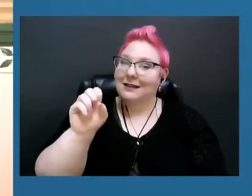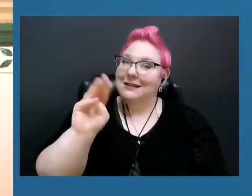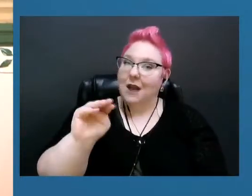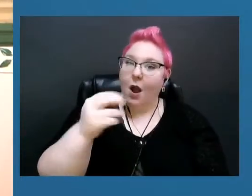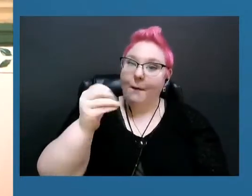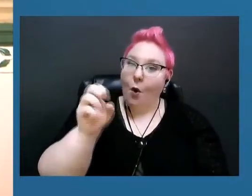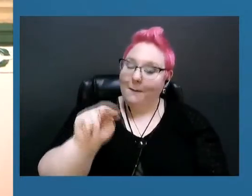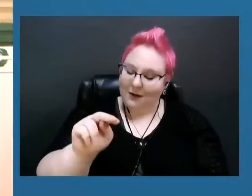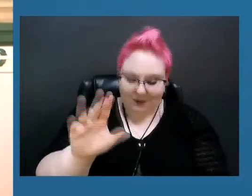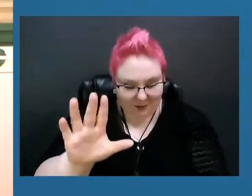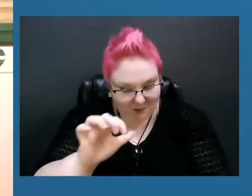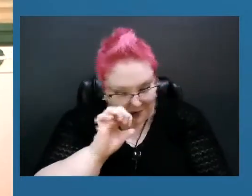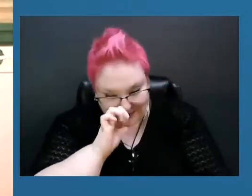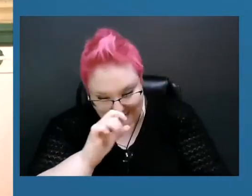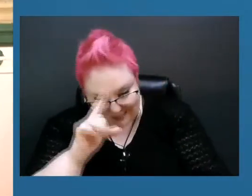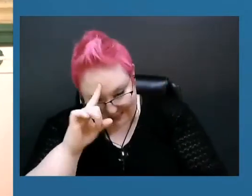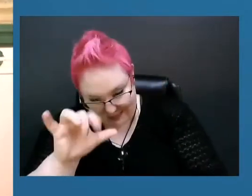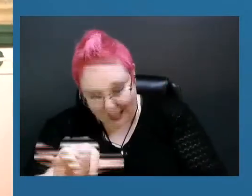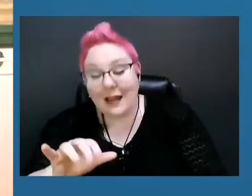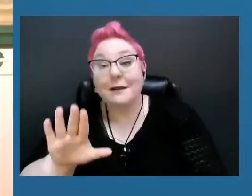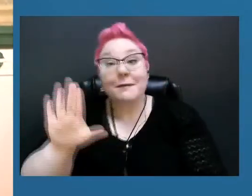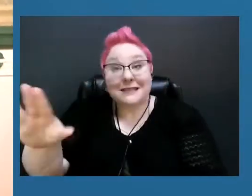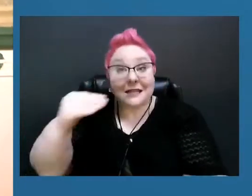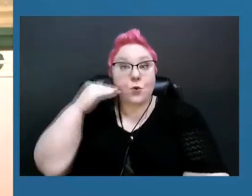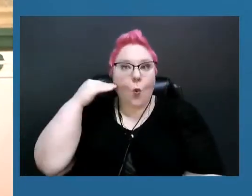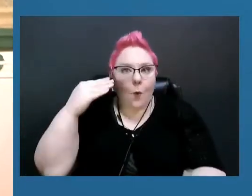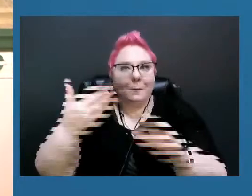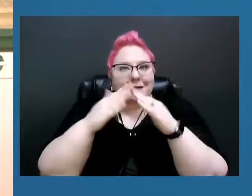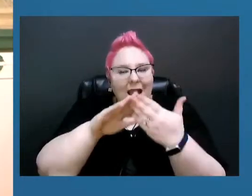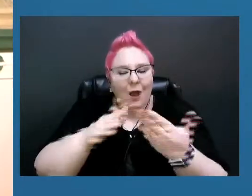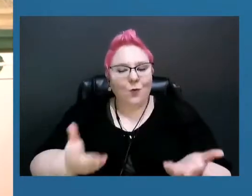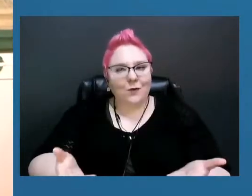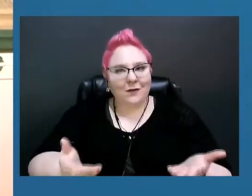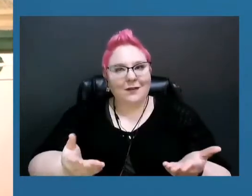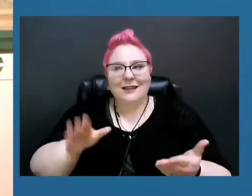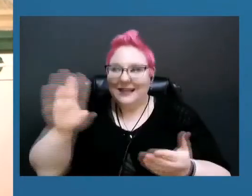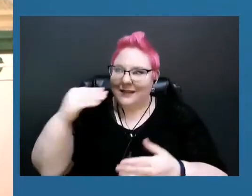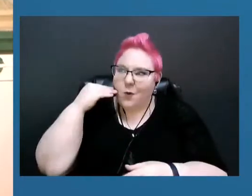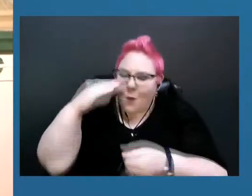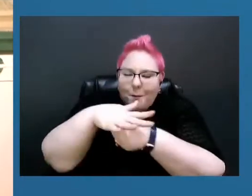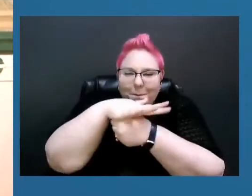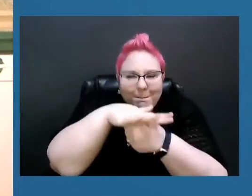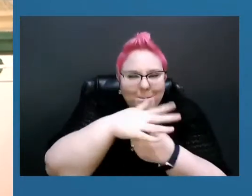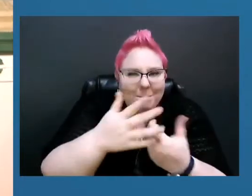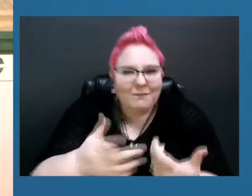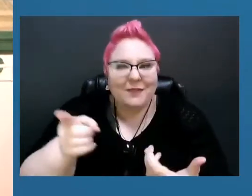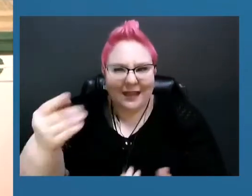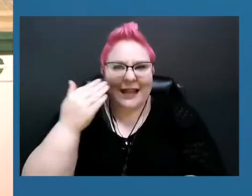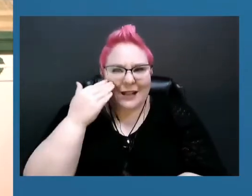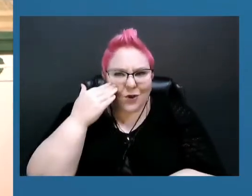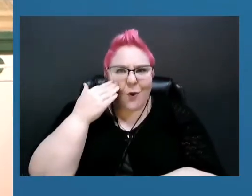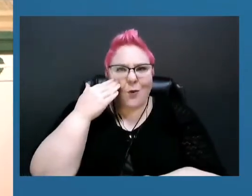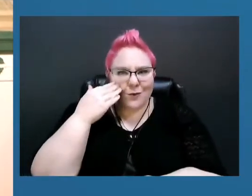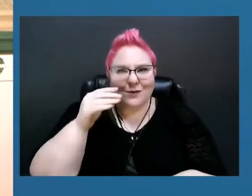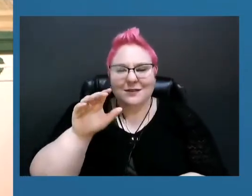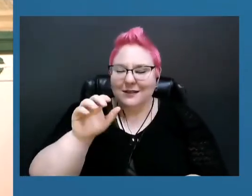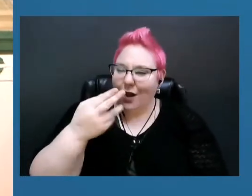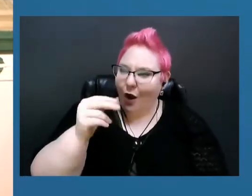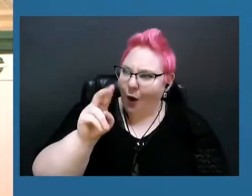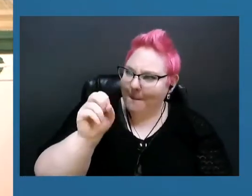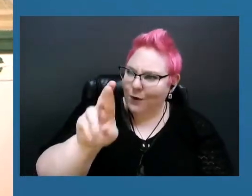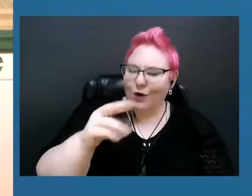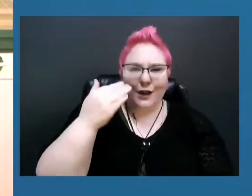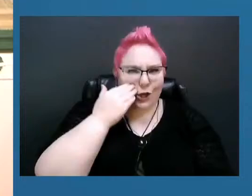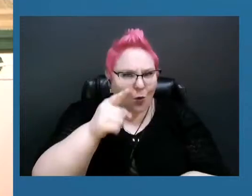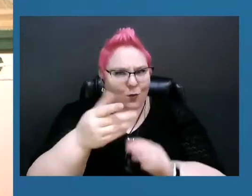call like that. It's his hometown. It was his hometown. He knows Sackett Harbor. He knows how tight this